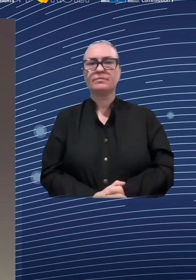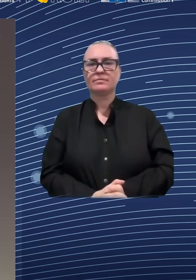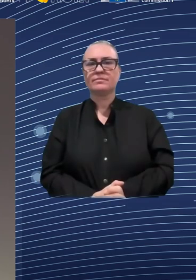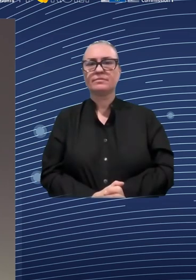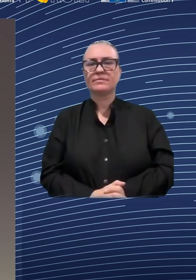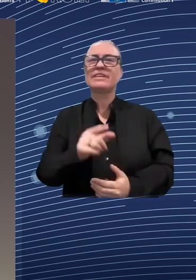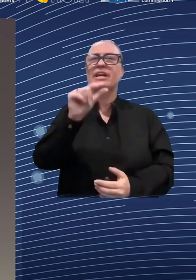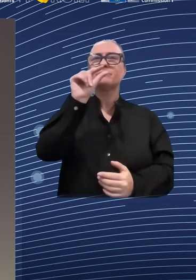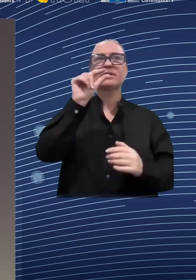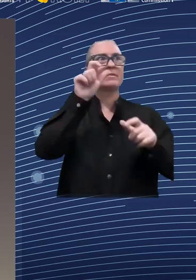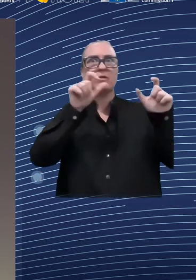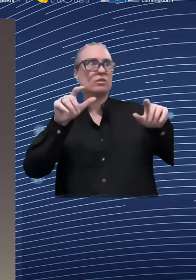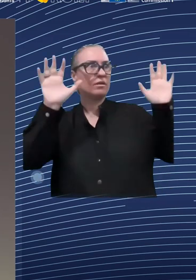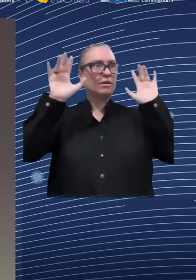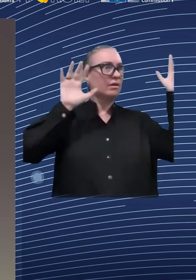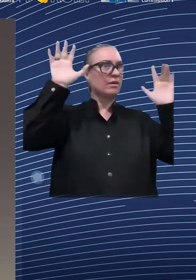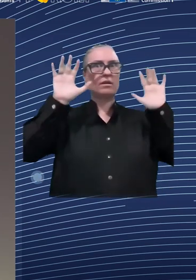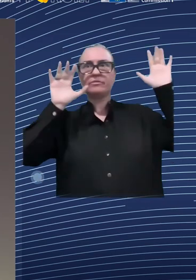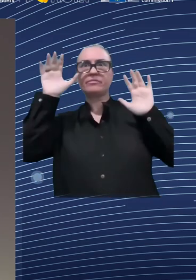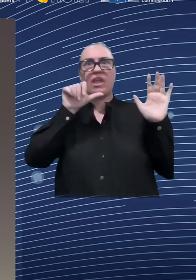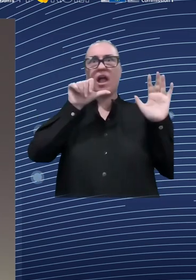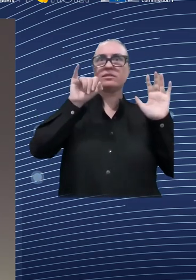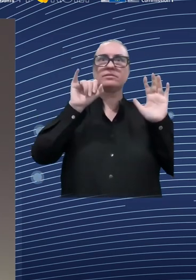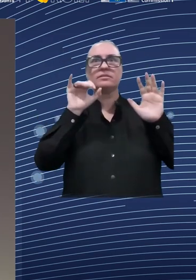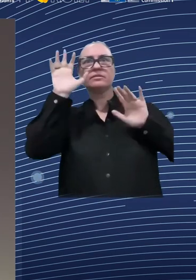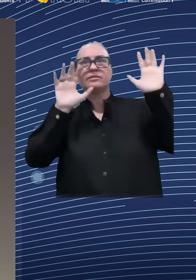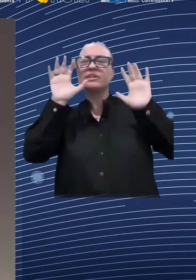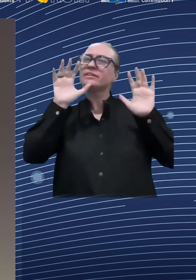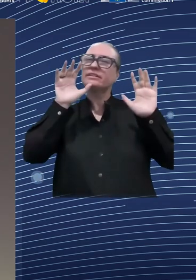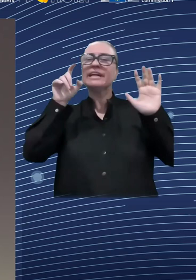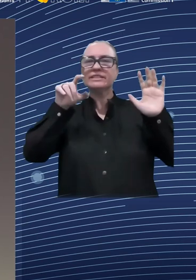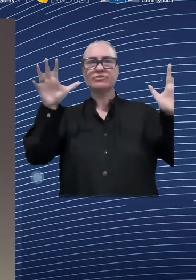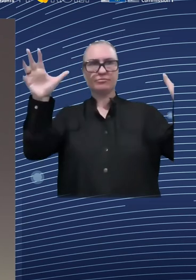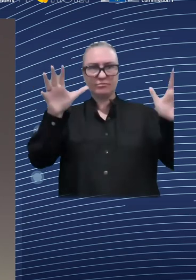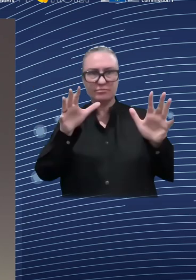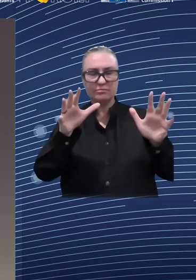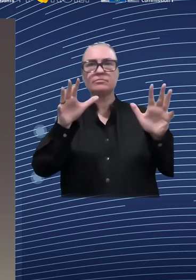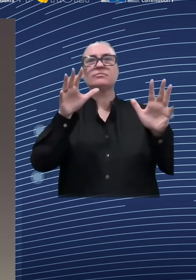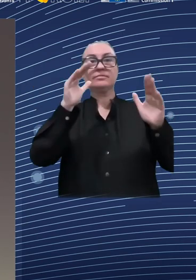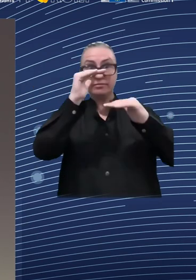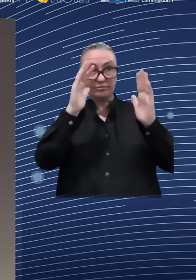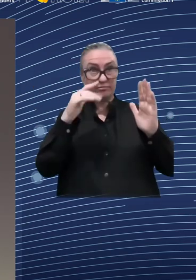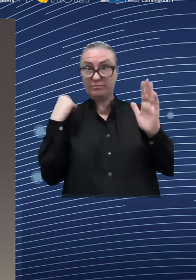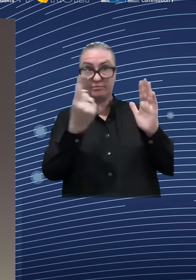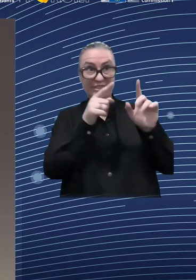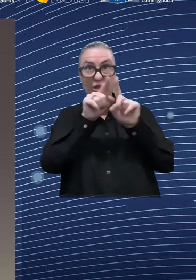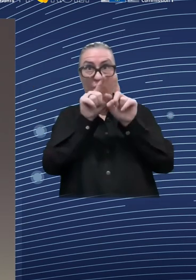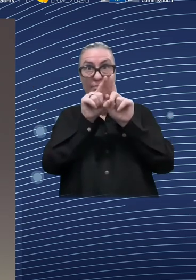what you're doing and why vocational training is important for providing digital skills.